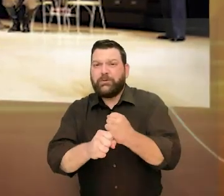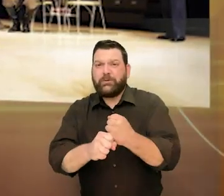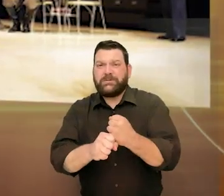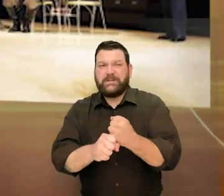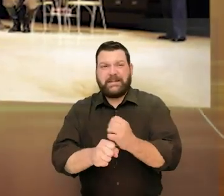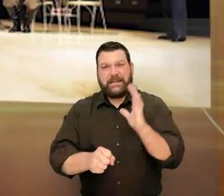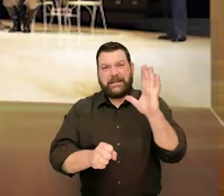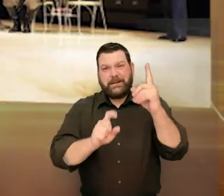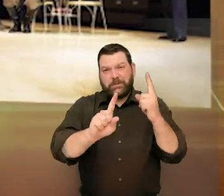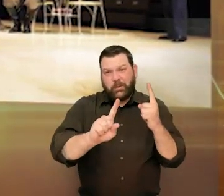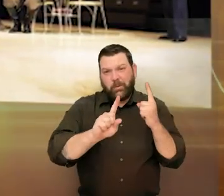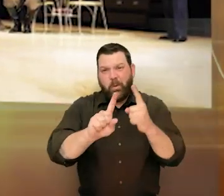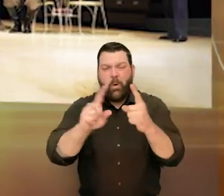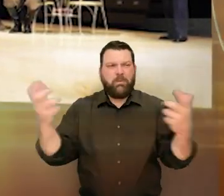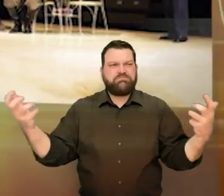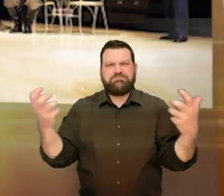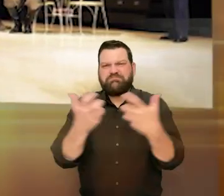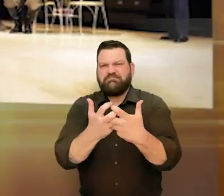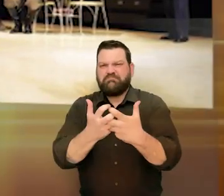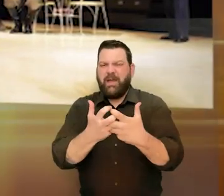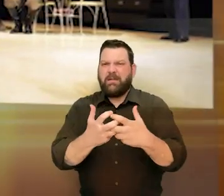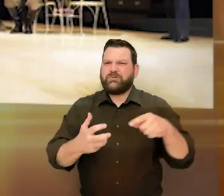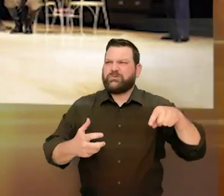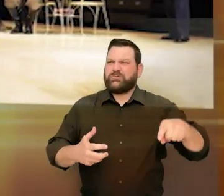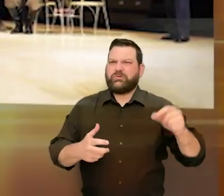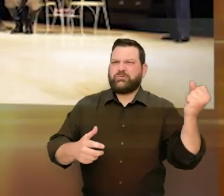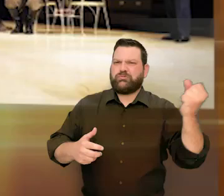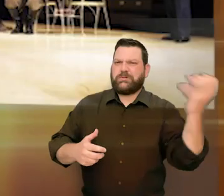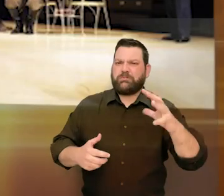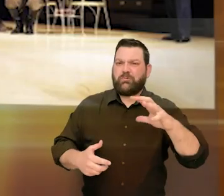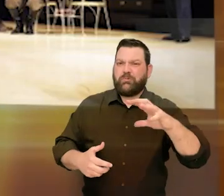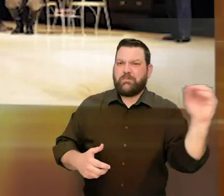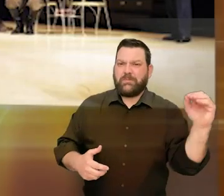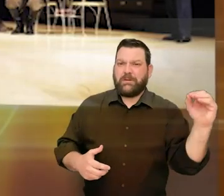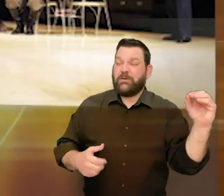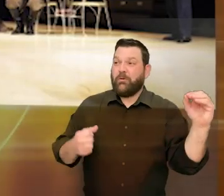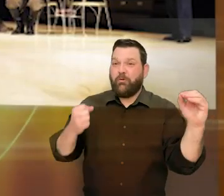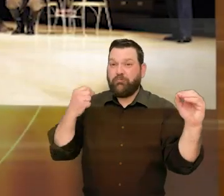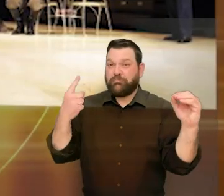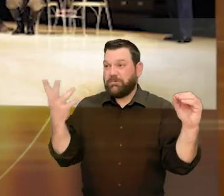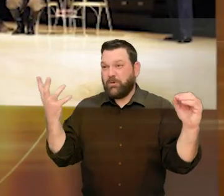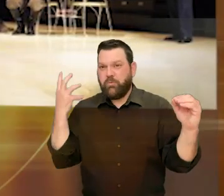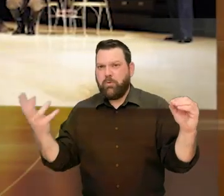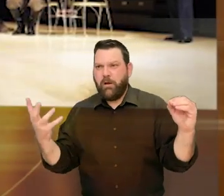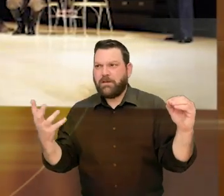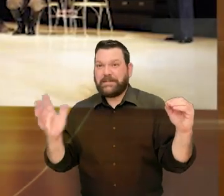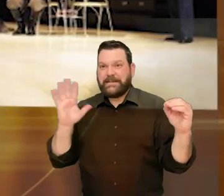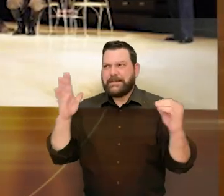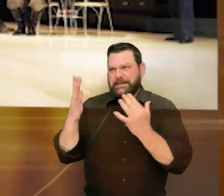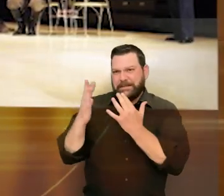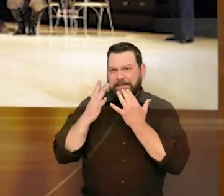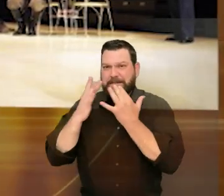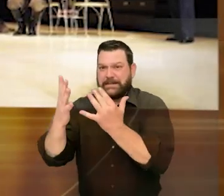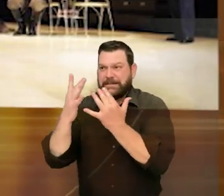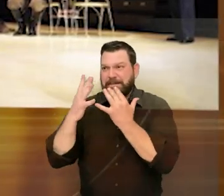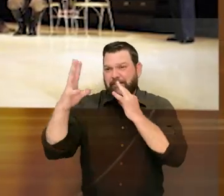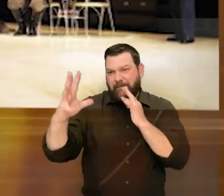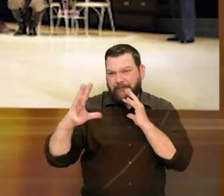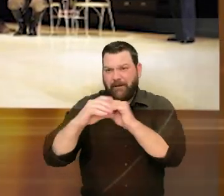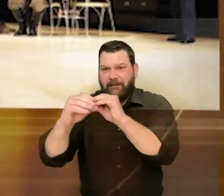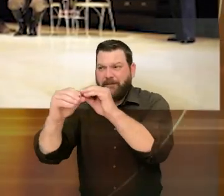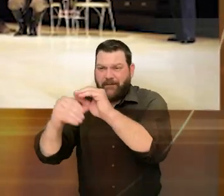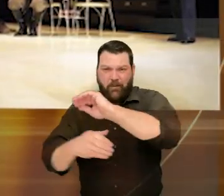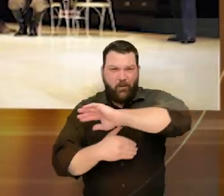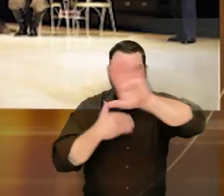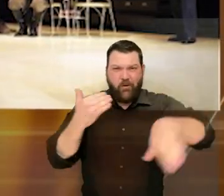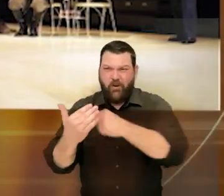seasons at Shakespeare and Company fit right in with Davenport's most impassioned goal: to apply his considerable presence